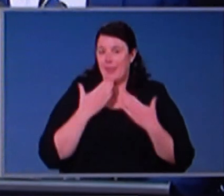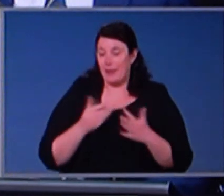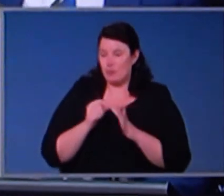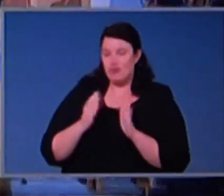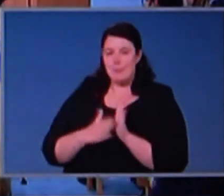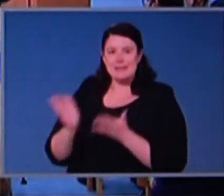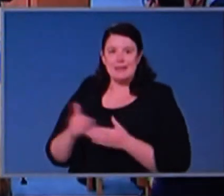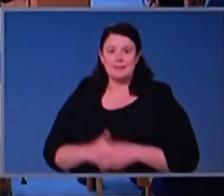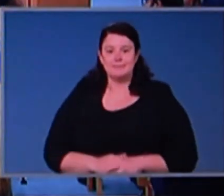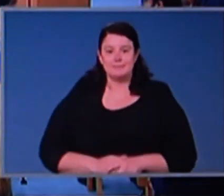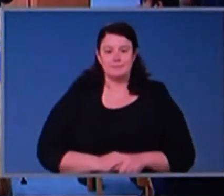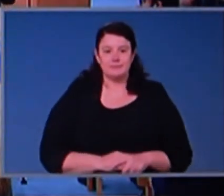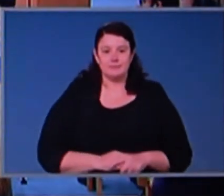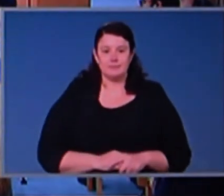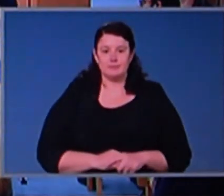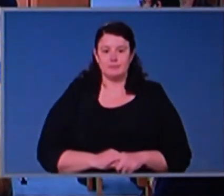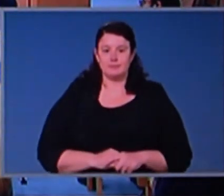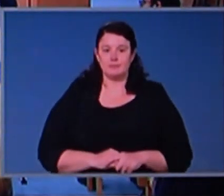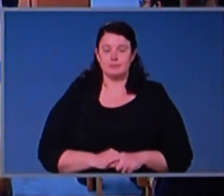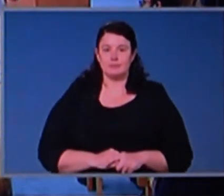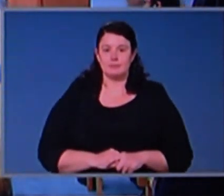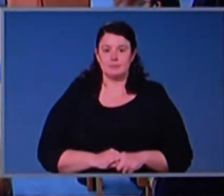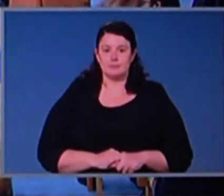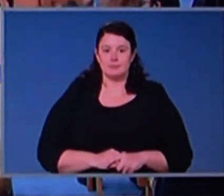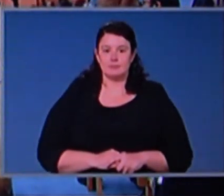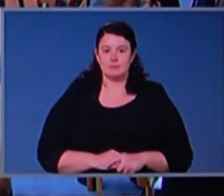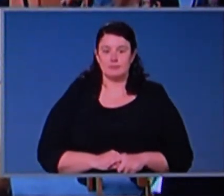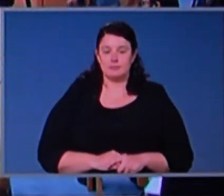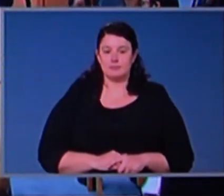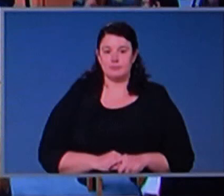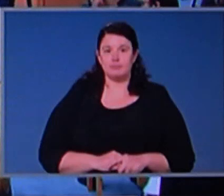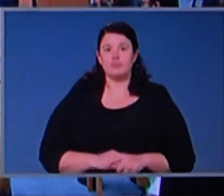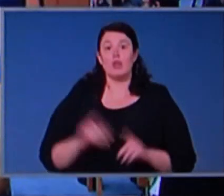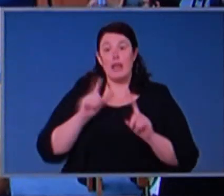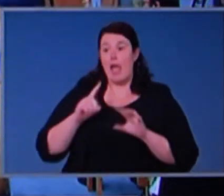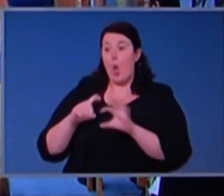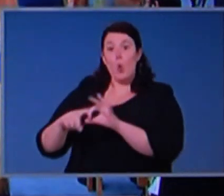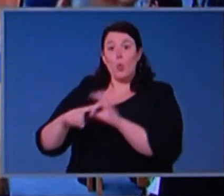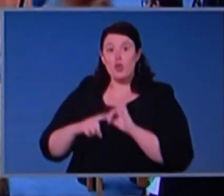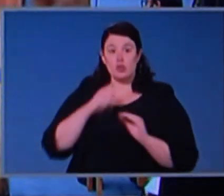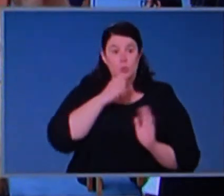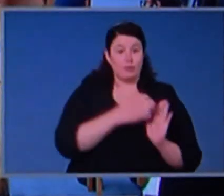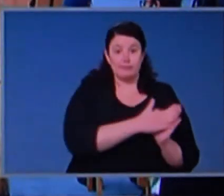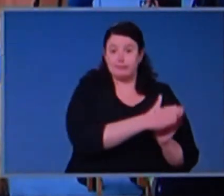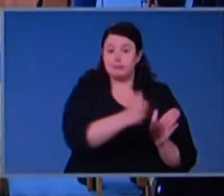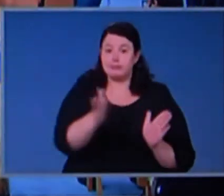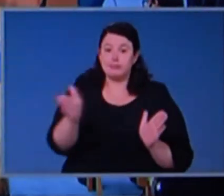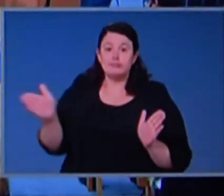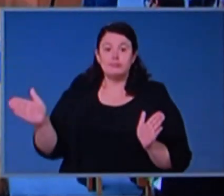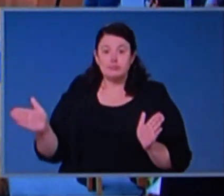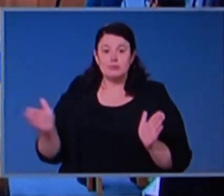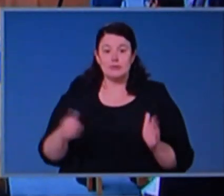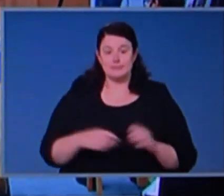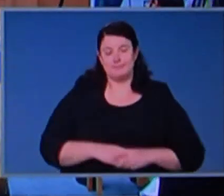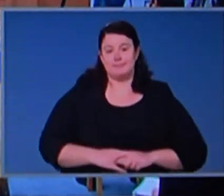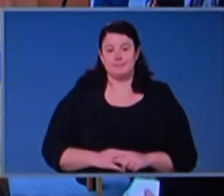We might, Dave, why don't we start with you, if that's all right, or we can start with Michelle, work from the front and work to the back, and then start at the back and we'll work to the